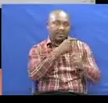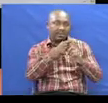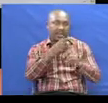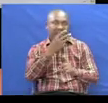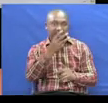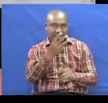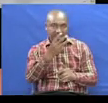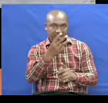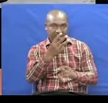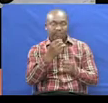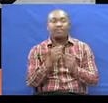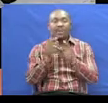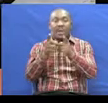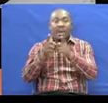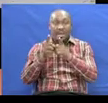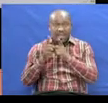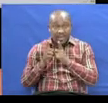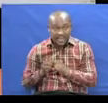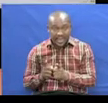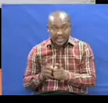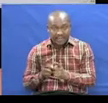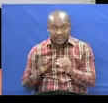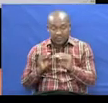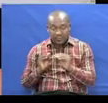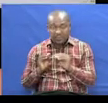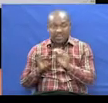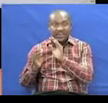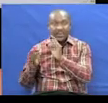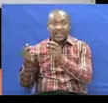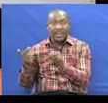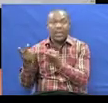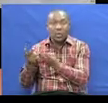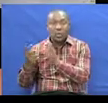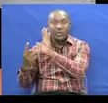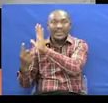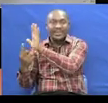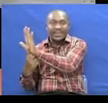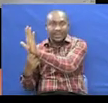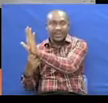and then equals to 6.